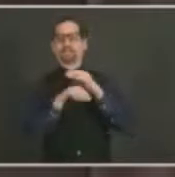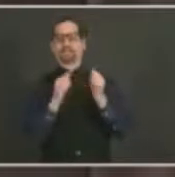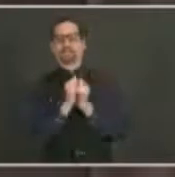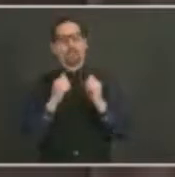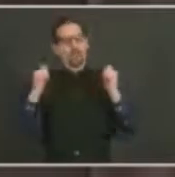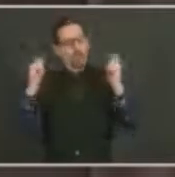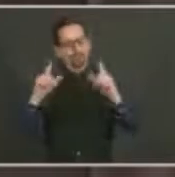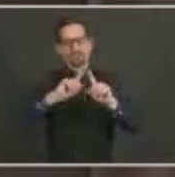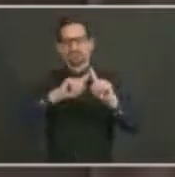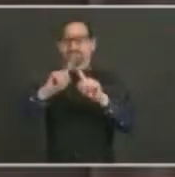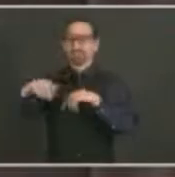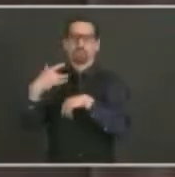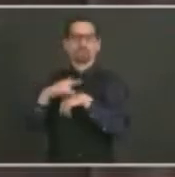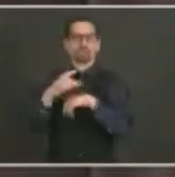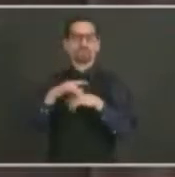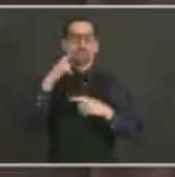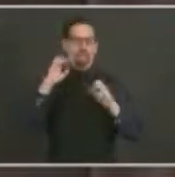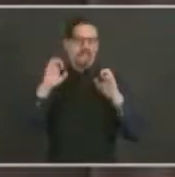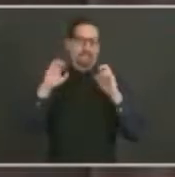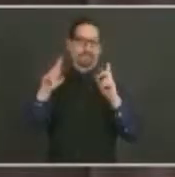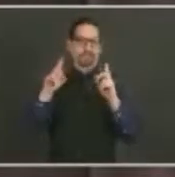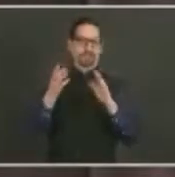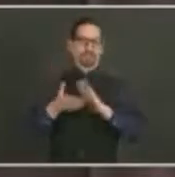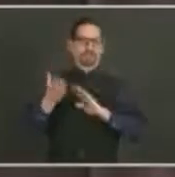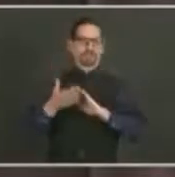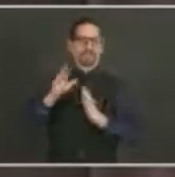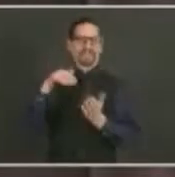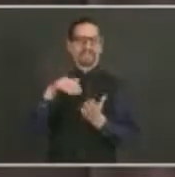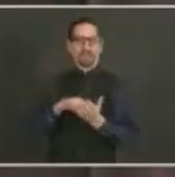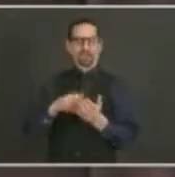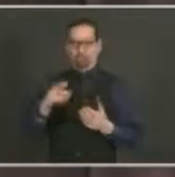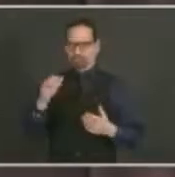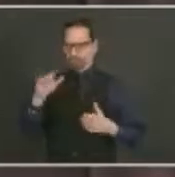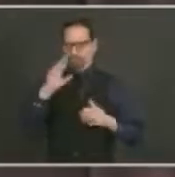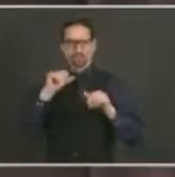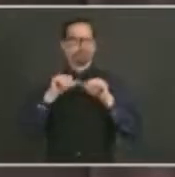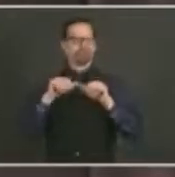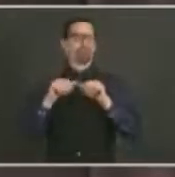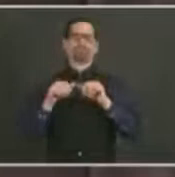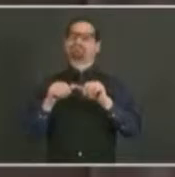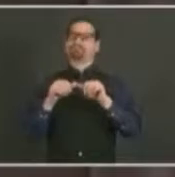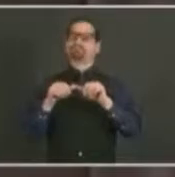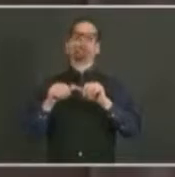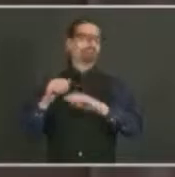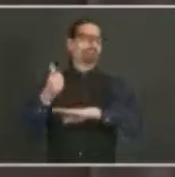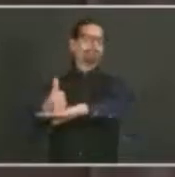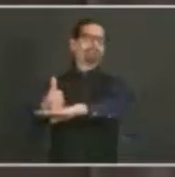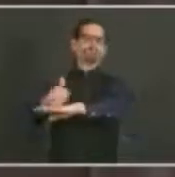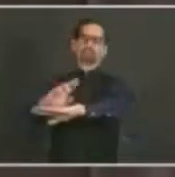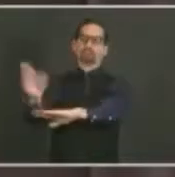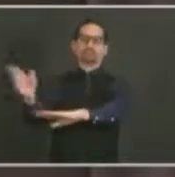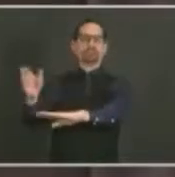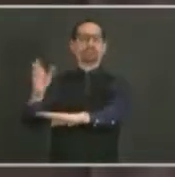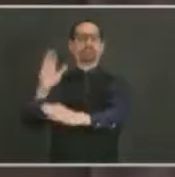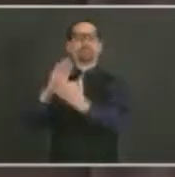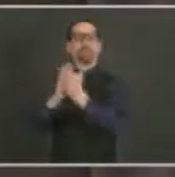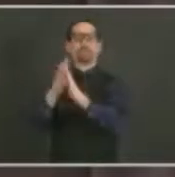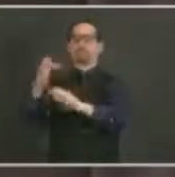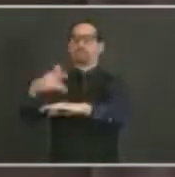Operations Center will continue and make that available for the school community as well.